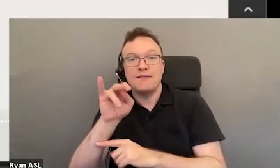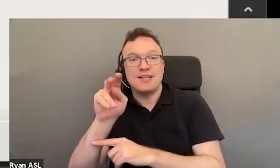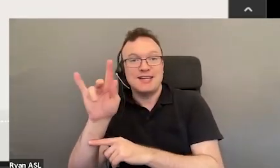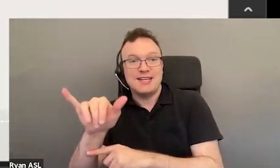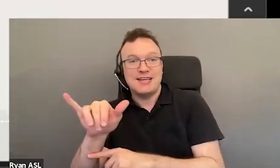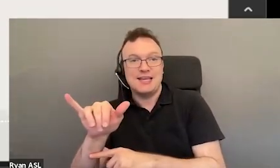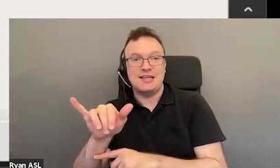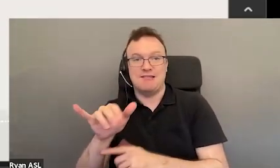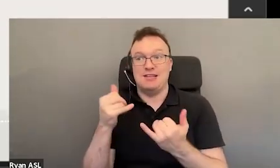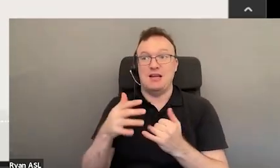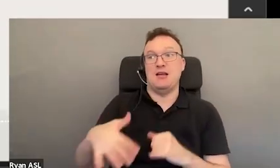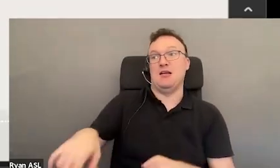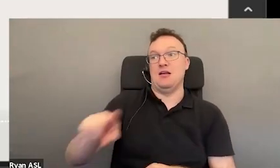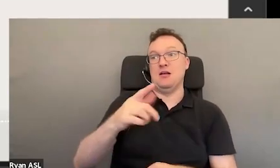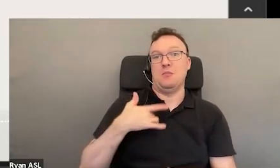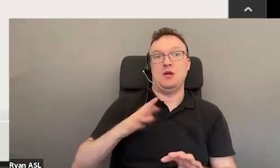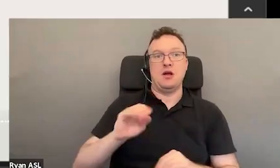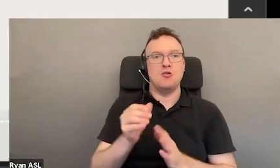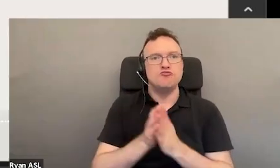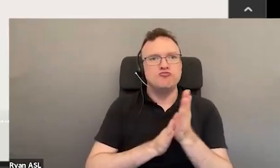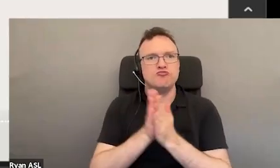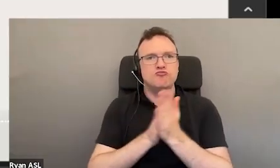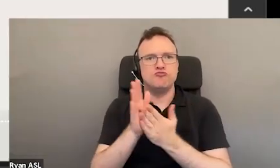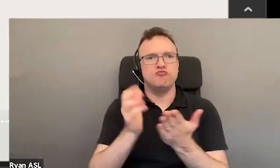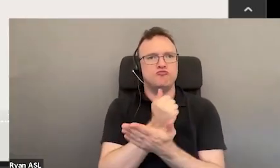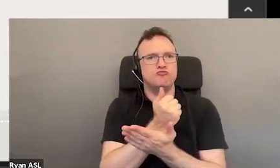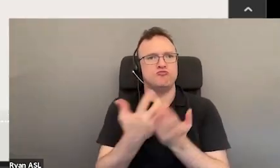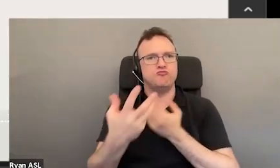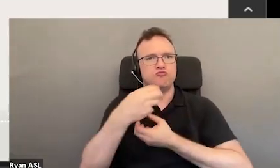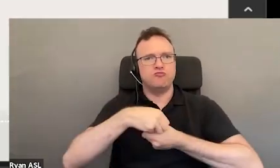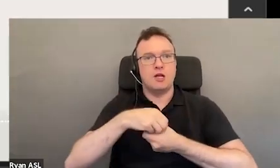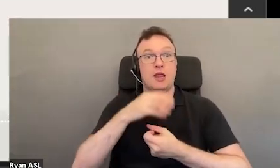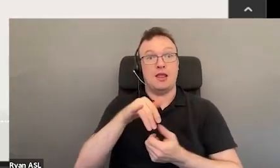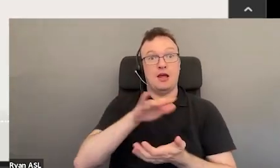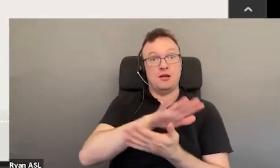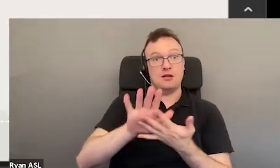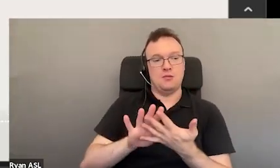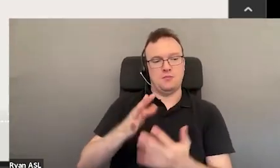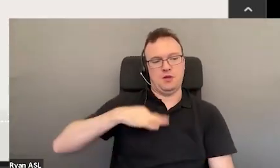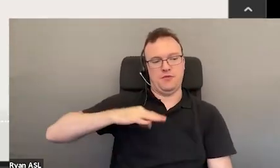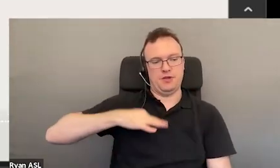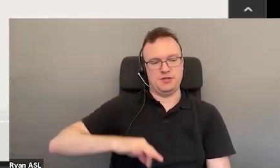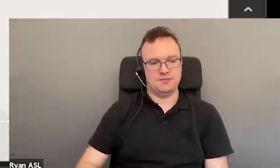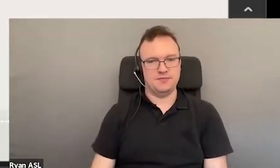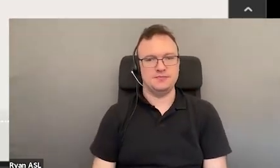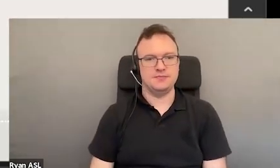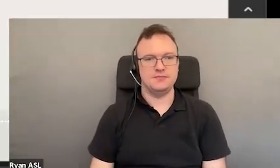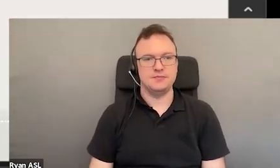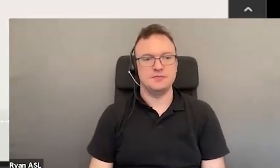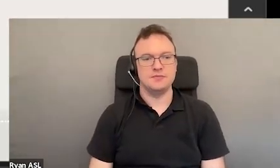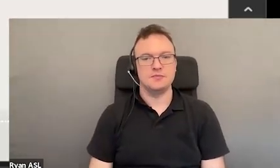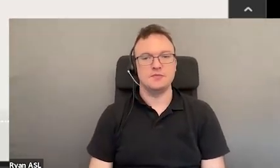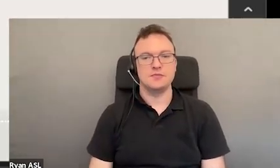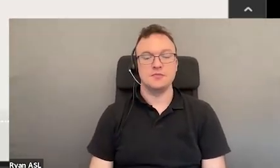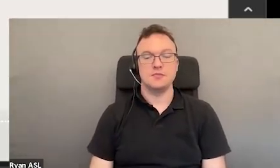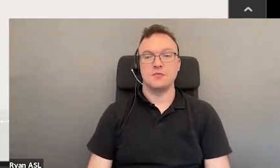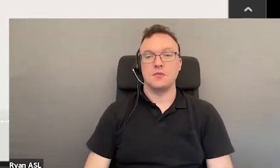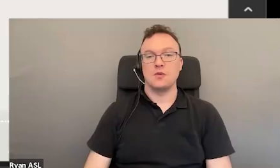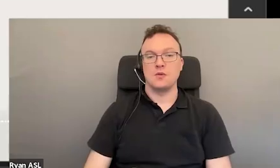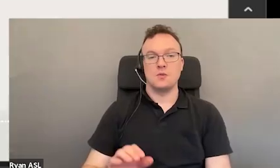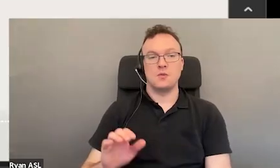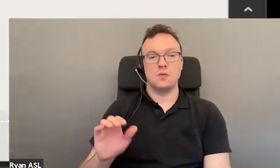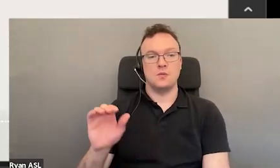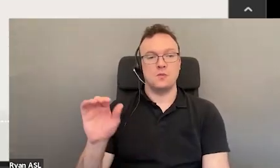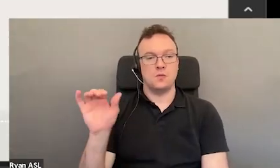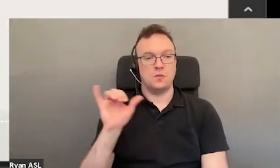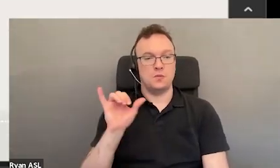workplaces, organizations are looking to be able to capture those benefits. As well, a